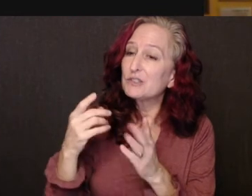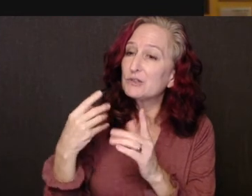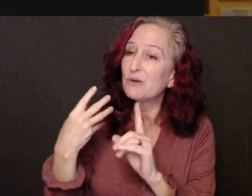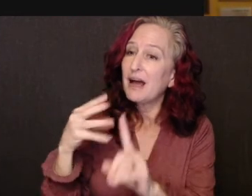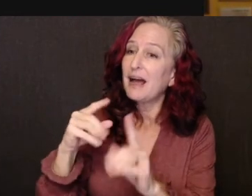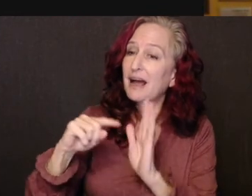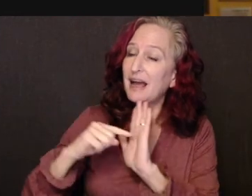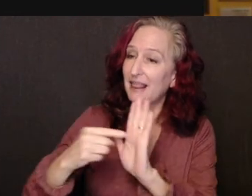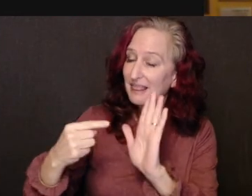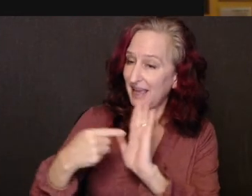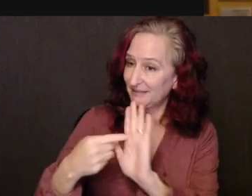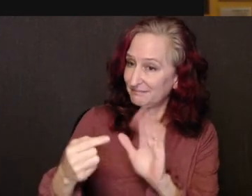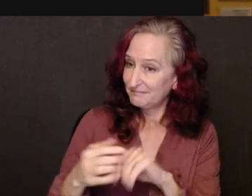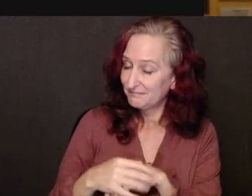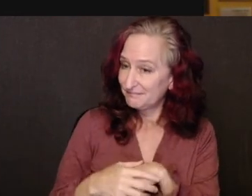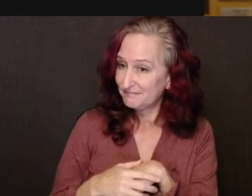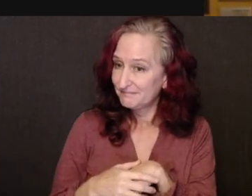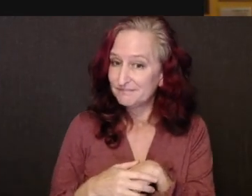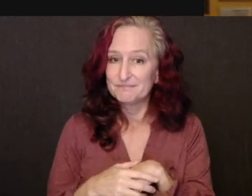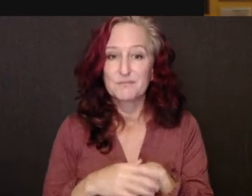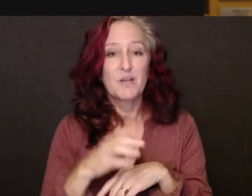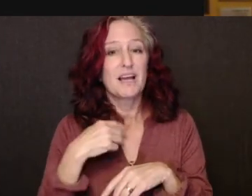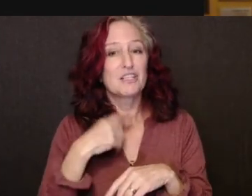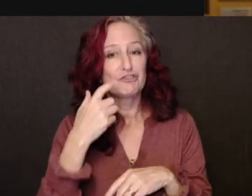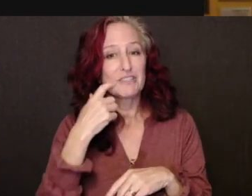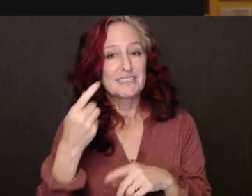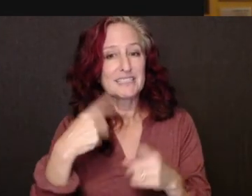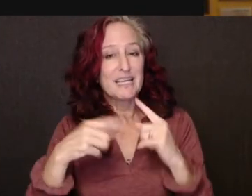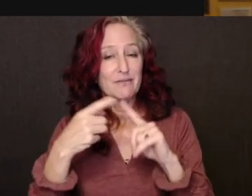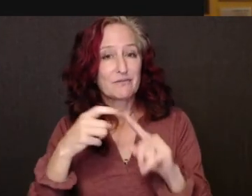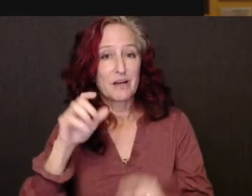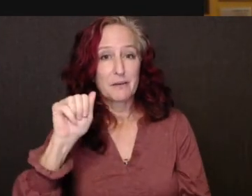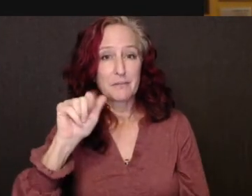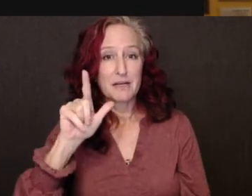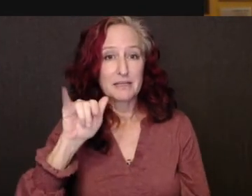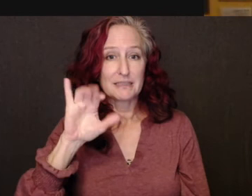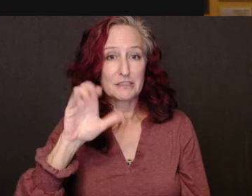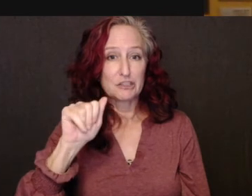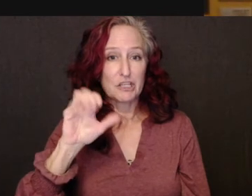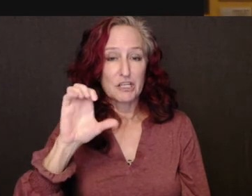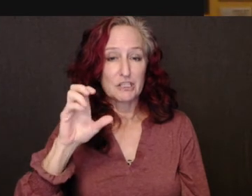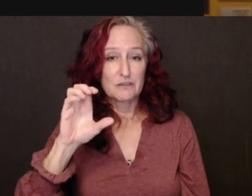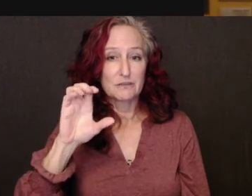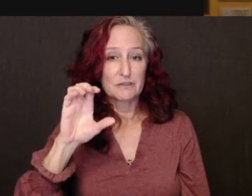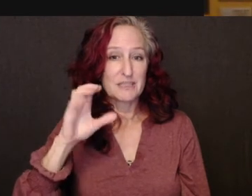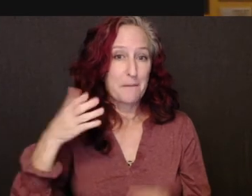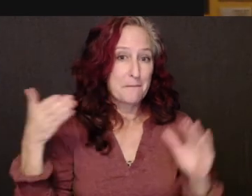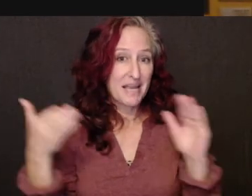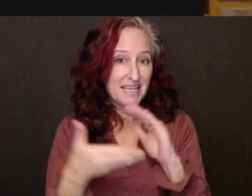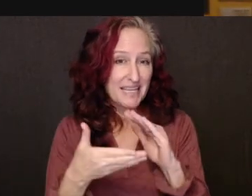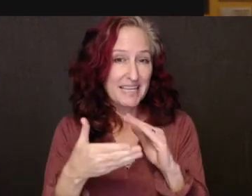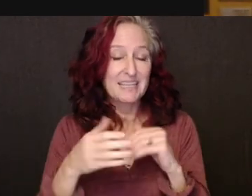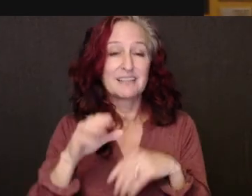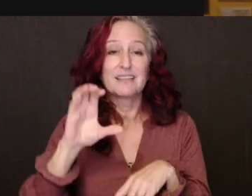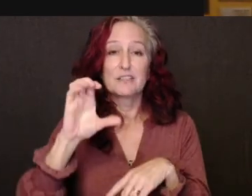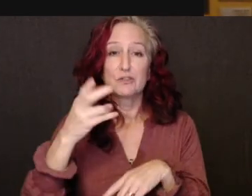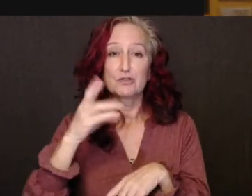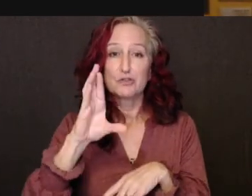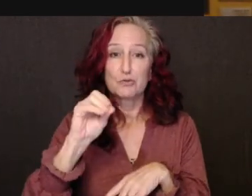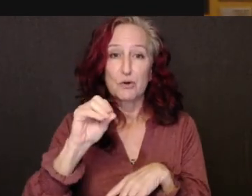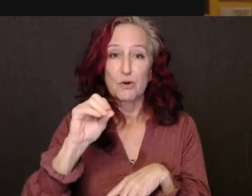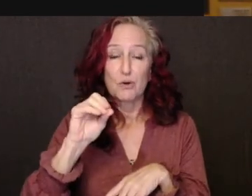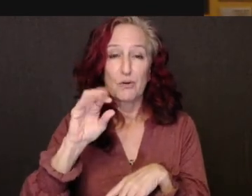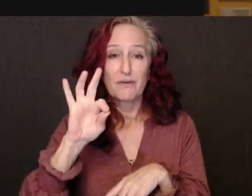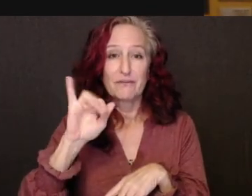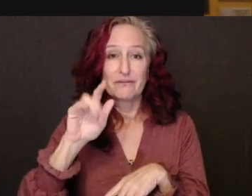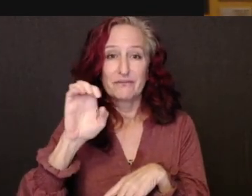moderators from this evening, Liren Baker and Carolyn Jung. Liren, let's start with you. Are there a couple things you would like to highlight from the cooking demonstrations that